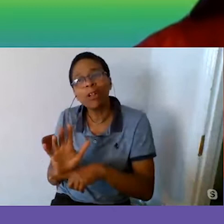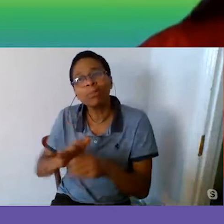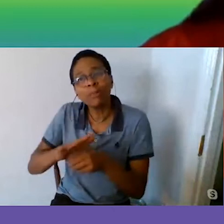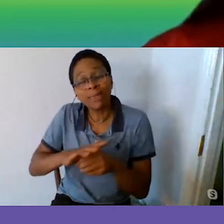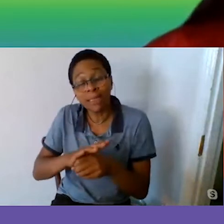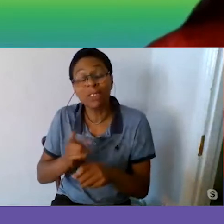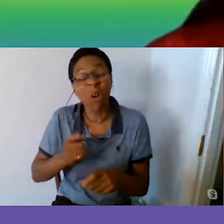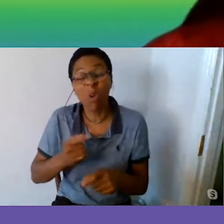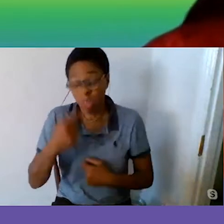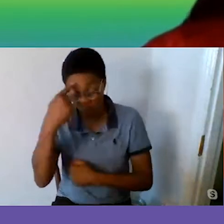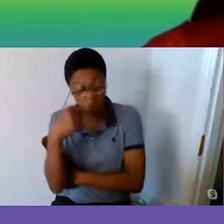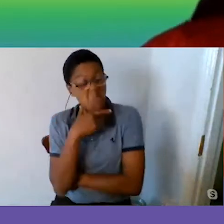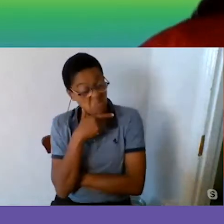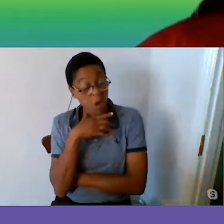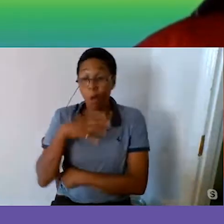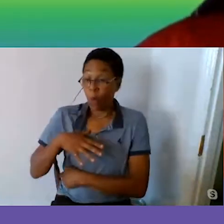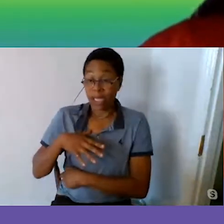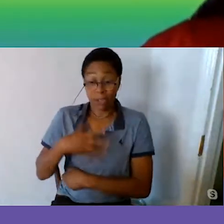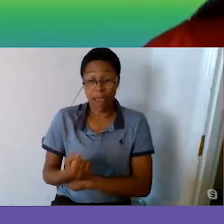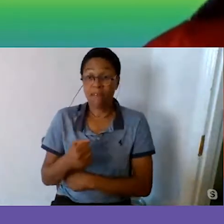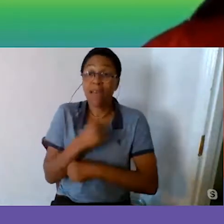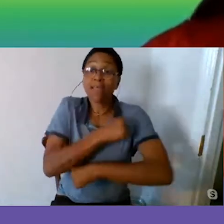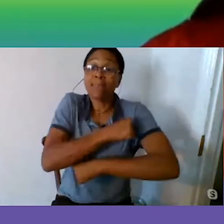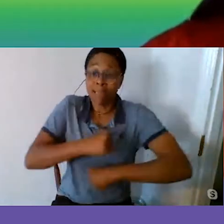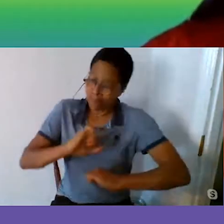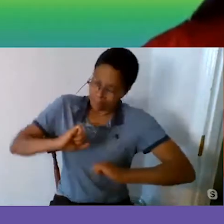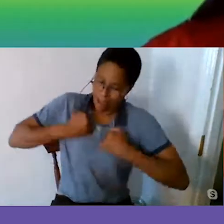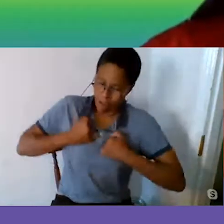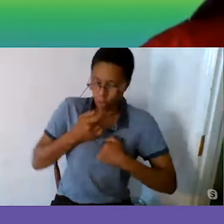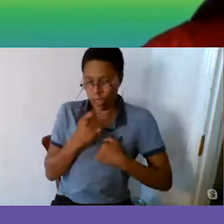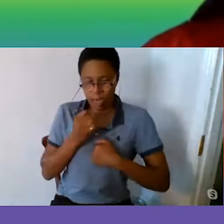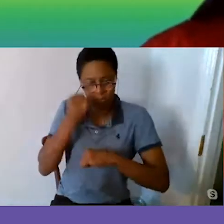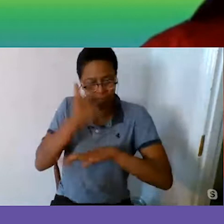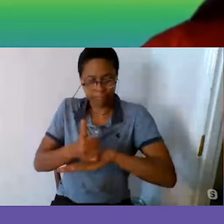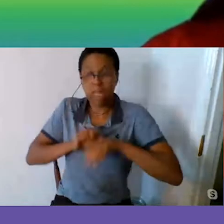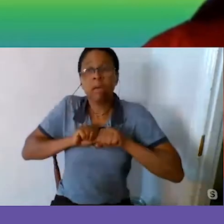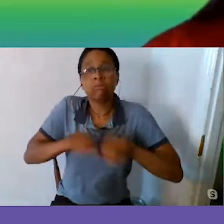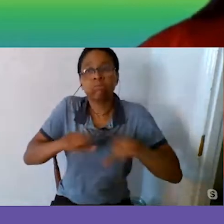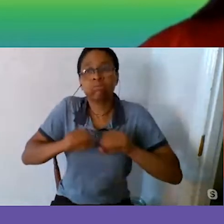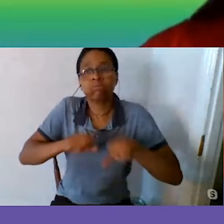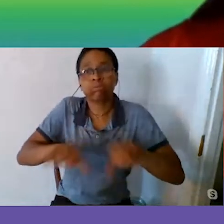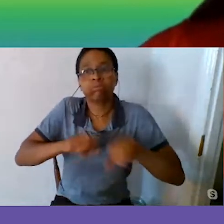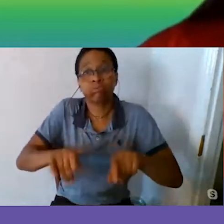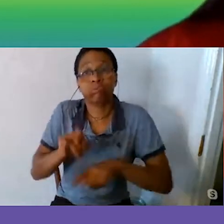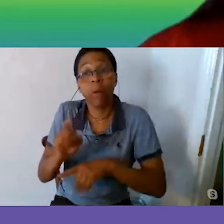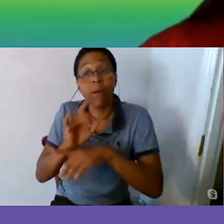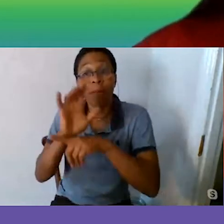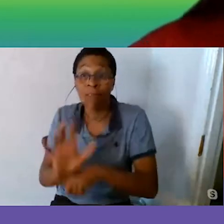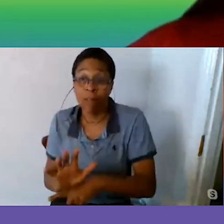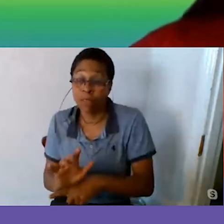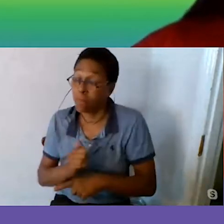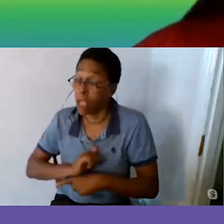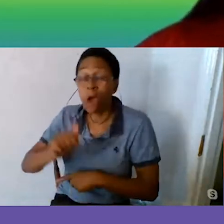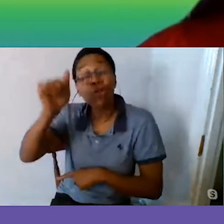something in the middle to act as a vehicle to bring the two together. And so that was really the background. And I know the lesbian, bi, queer women's